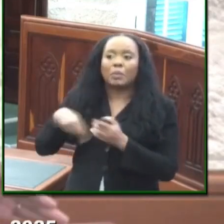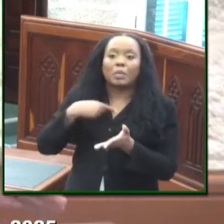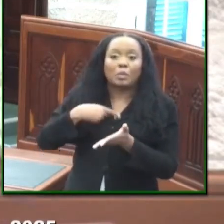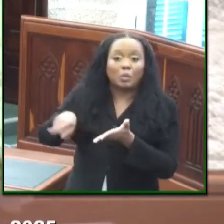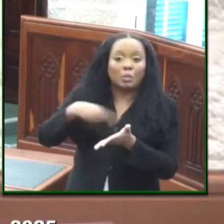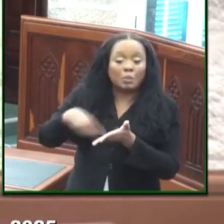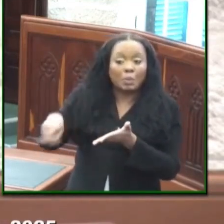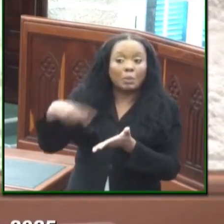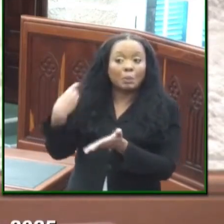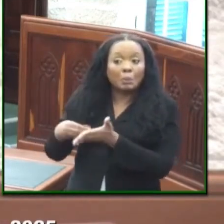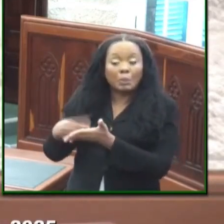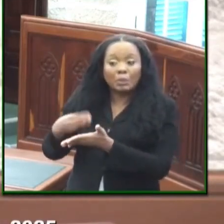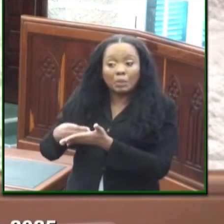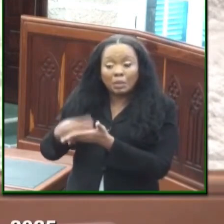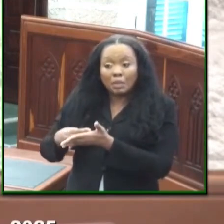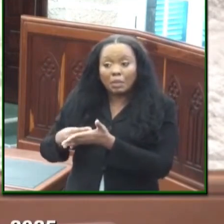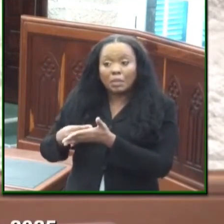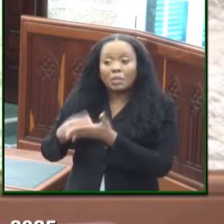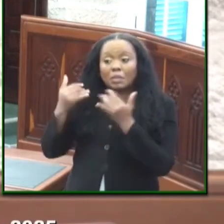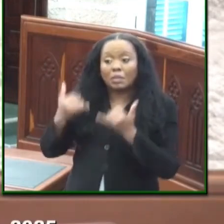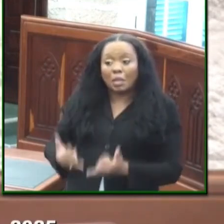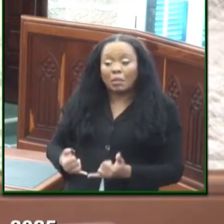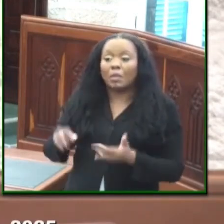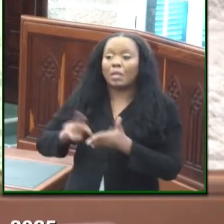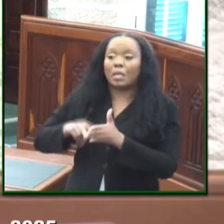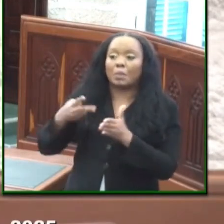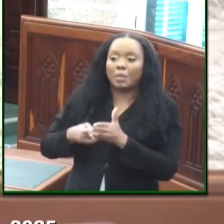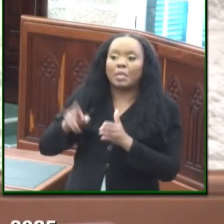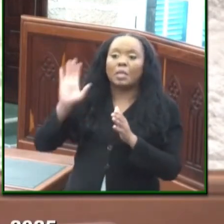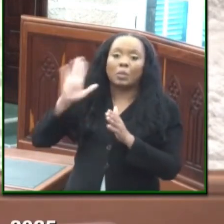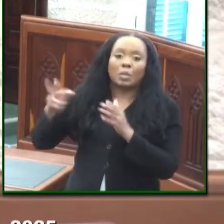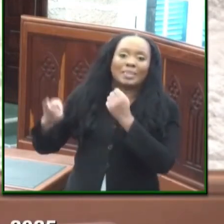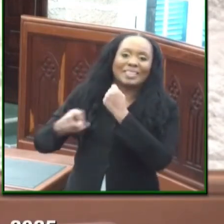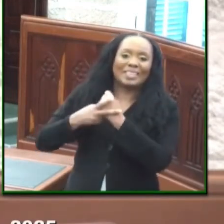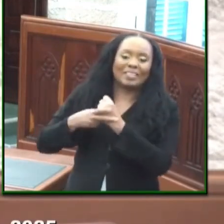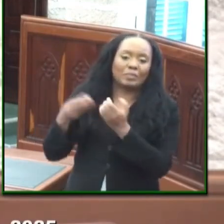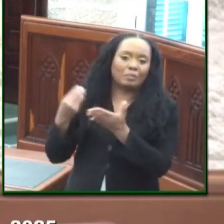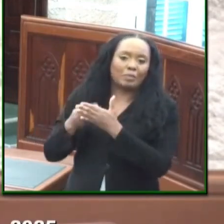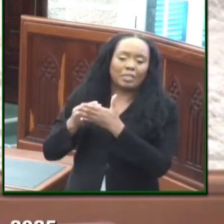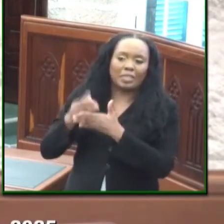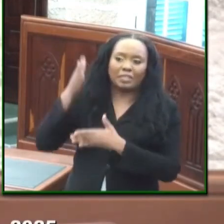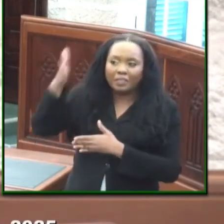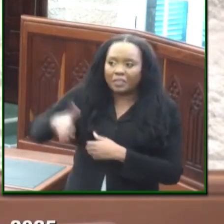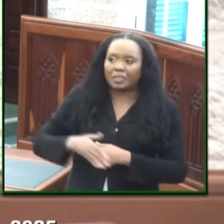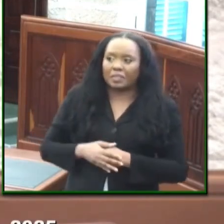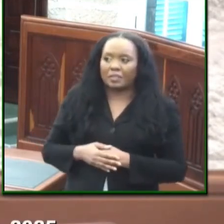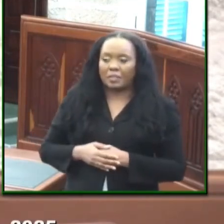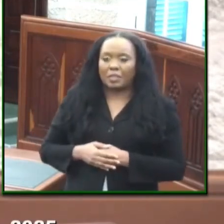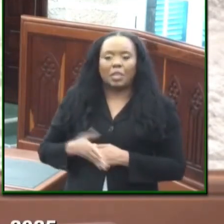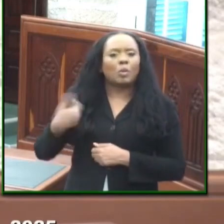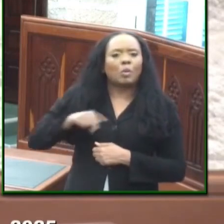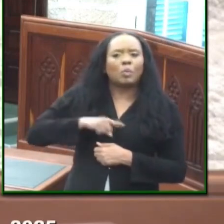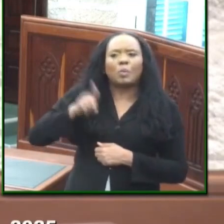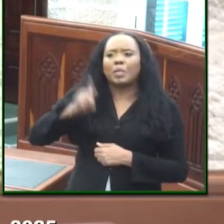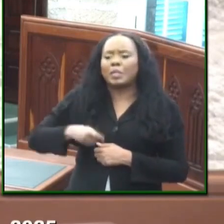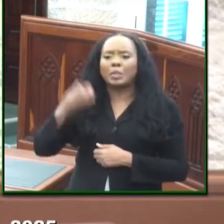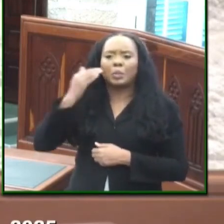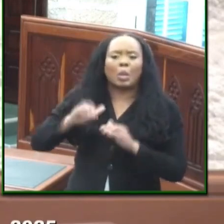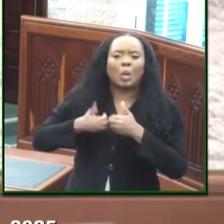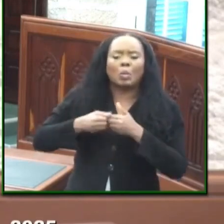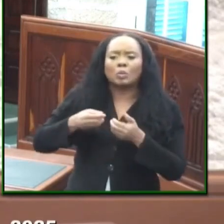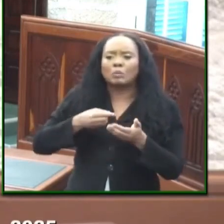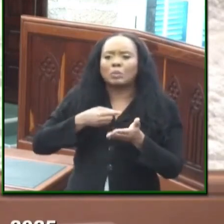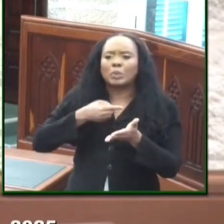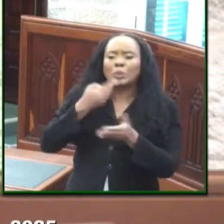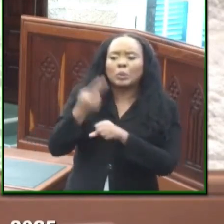spent on prevention meant that you didn't have to spend $10 in exclusive reactive policing and incarceration. And